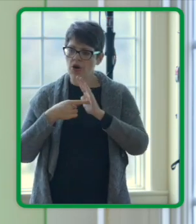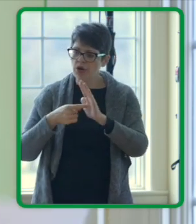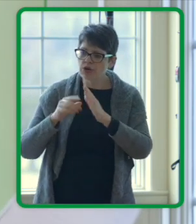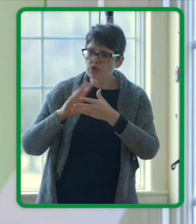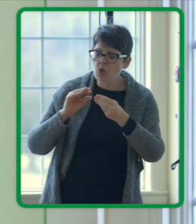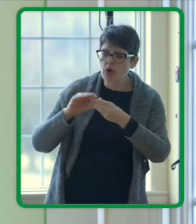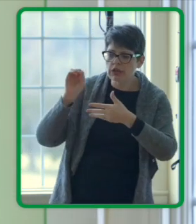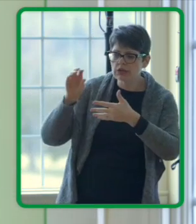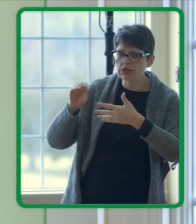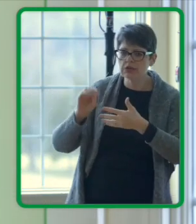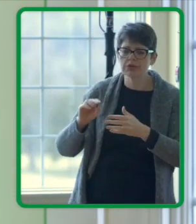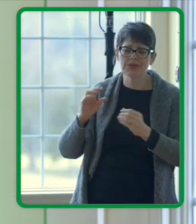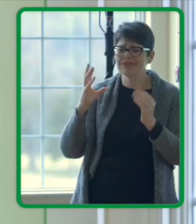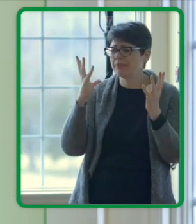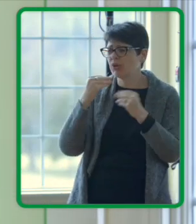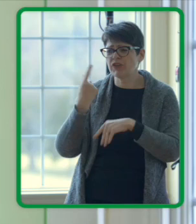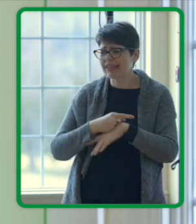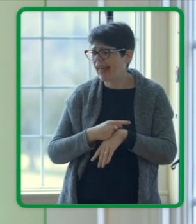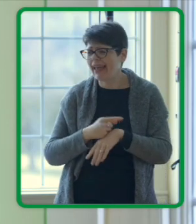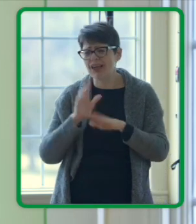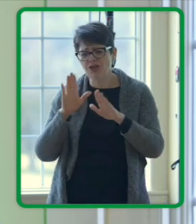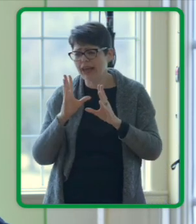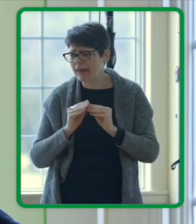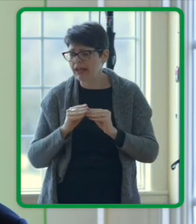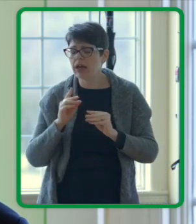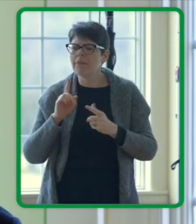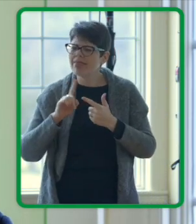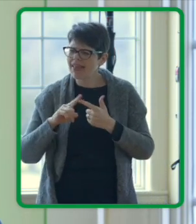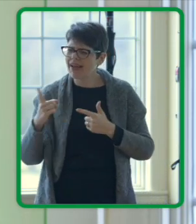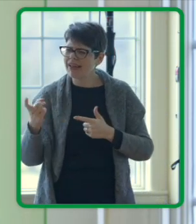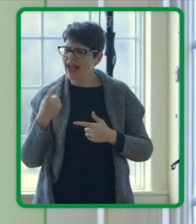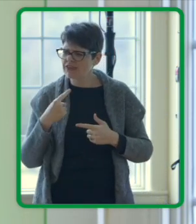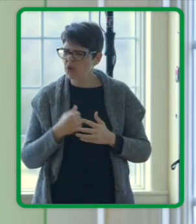great meeting, super sunny day. But then he asked something. He's like,